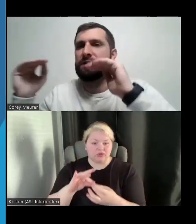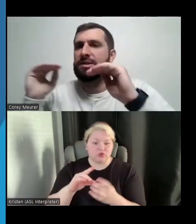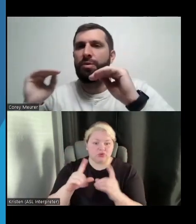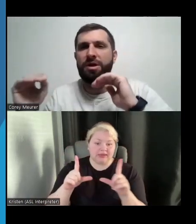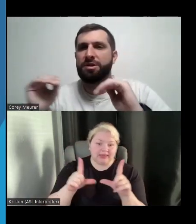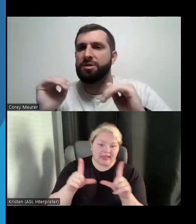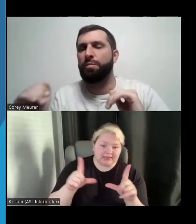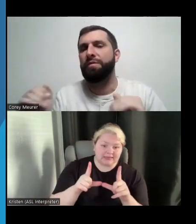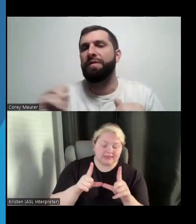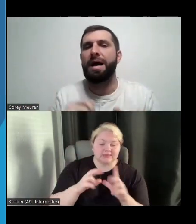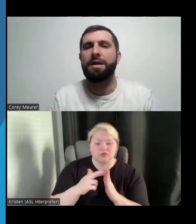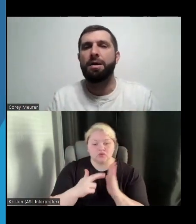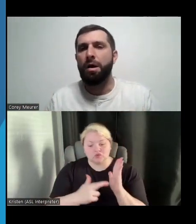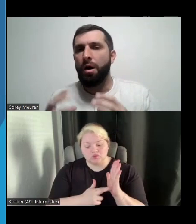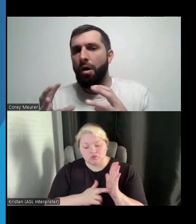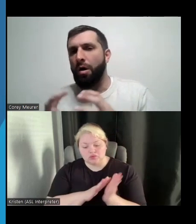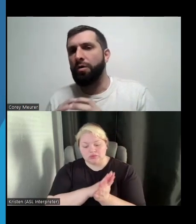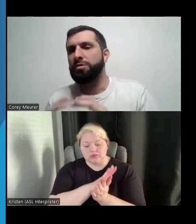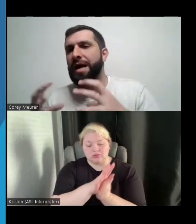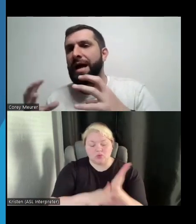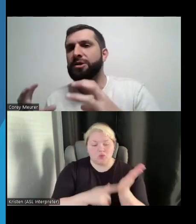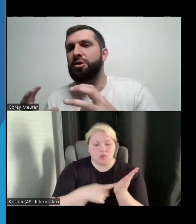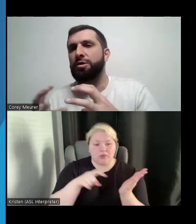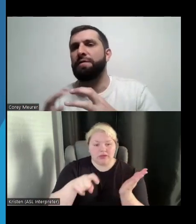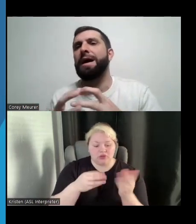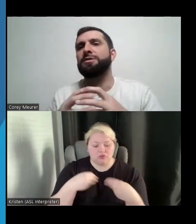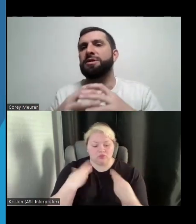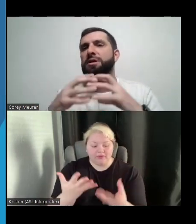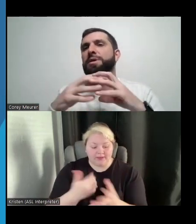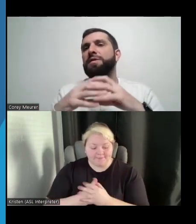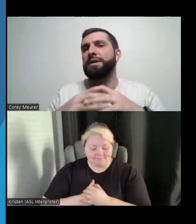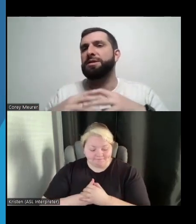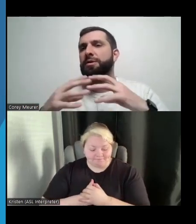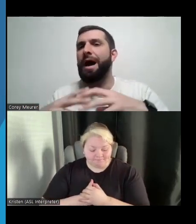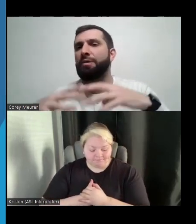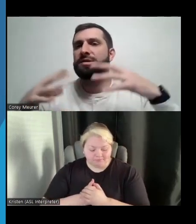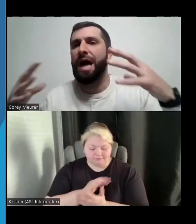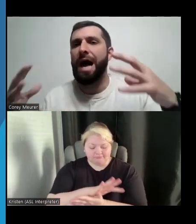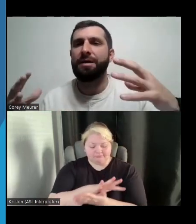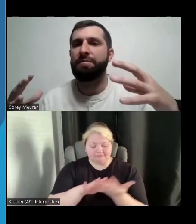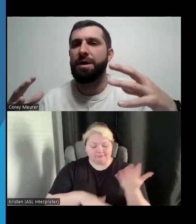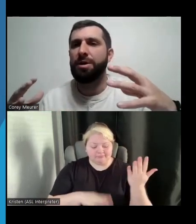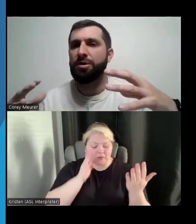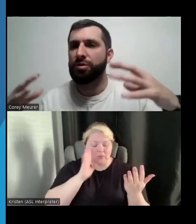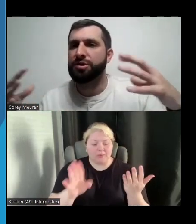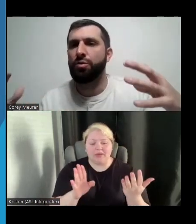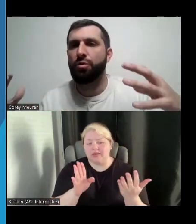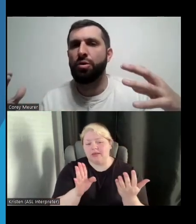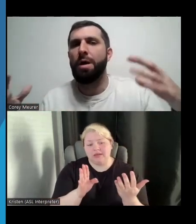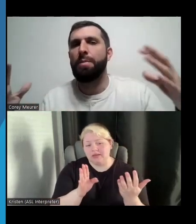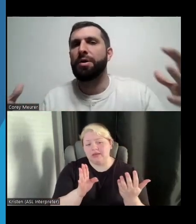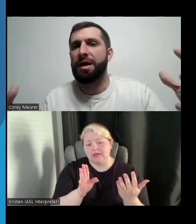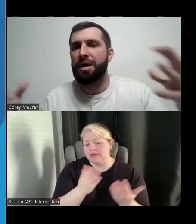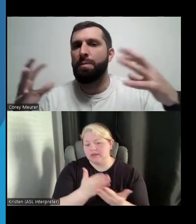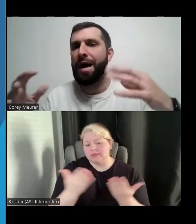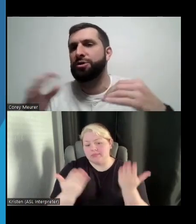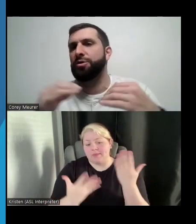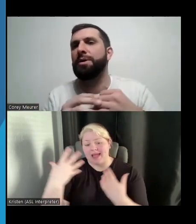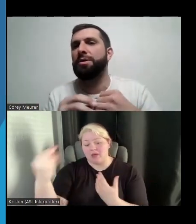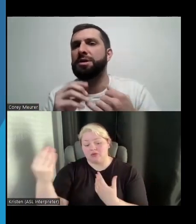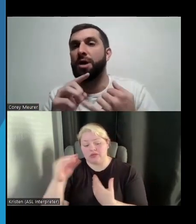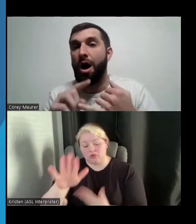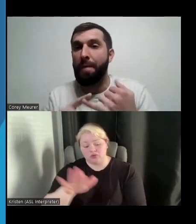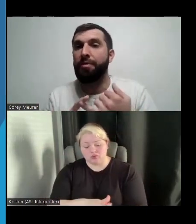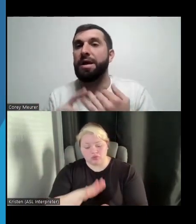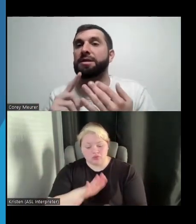far as things that we need to do and provide. All those external factors are going to be things that are outside of maybe your school, but are going to impact